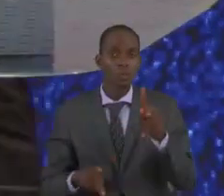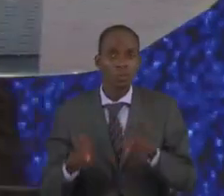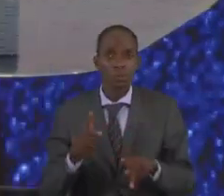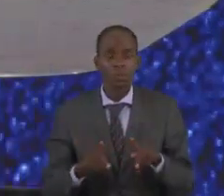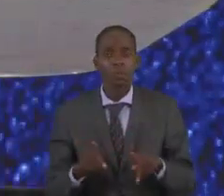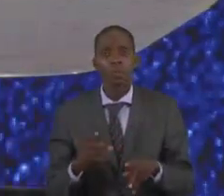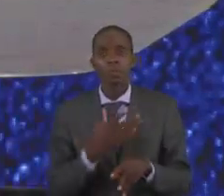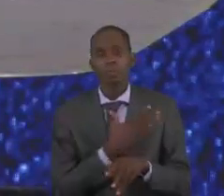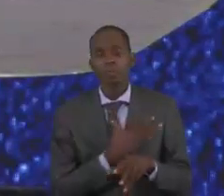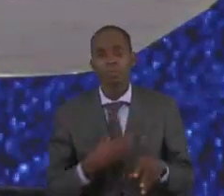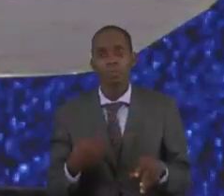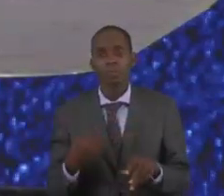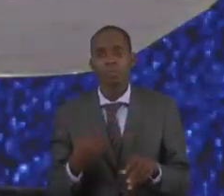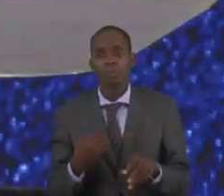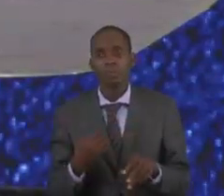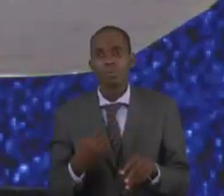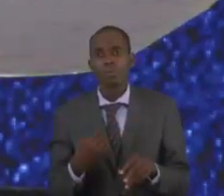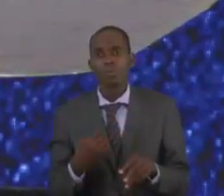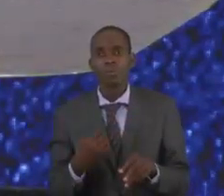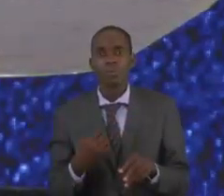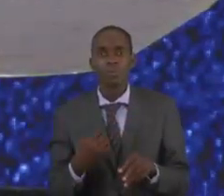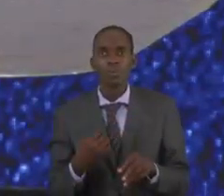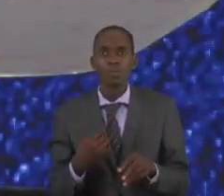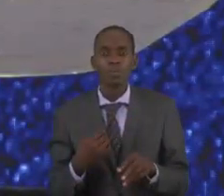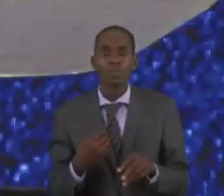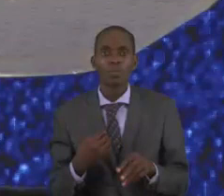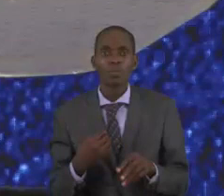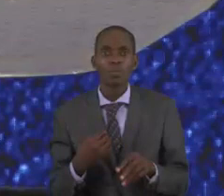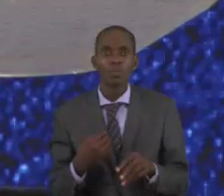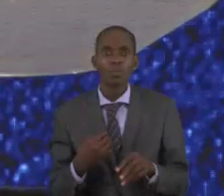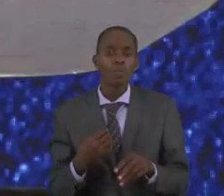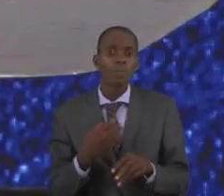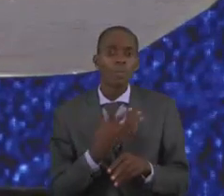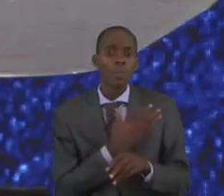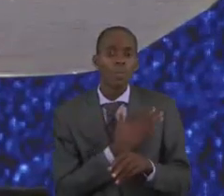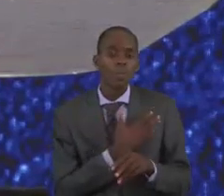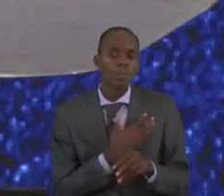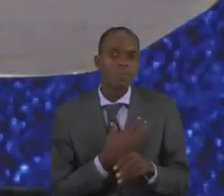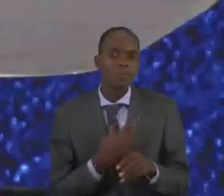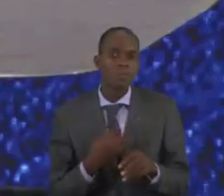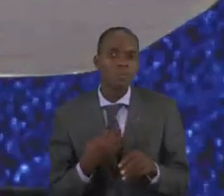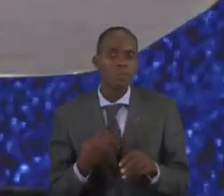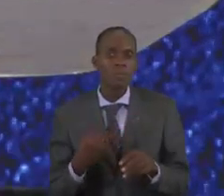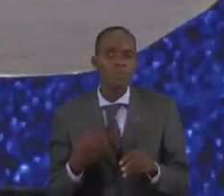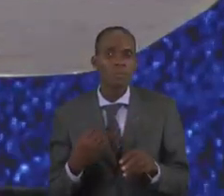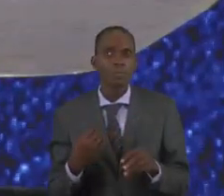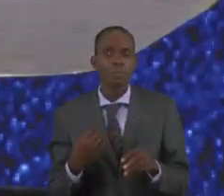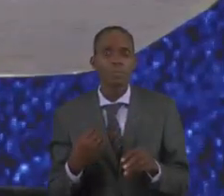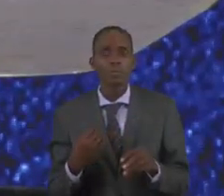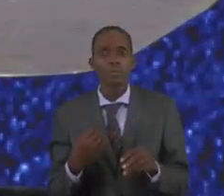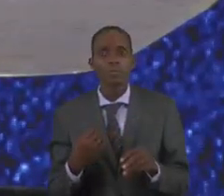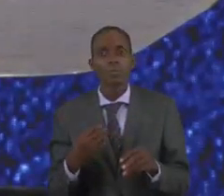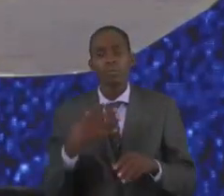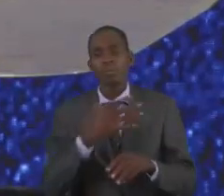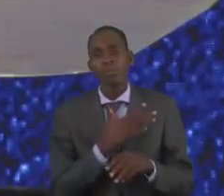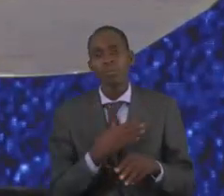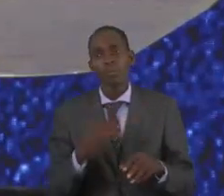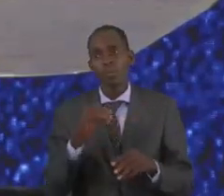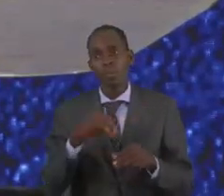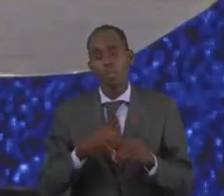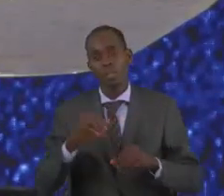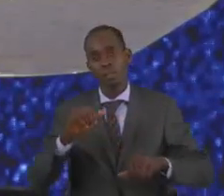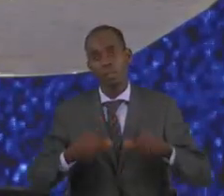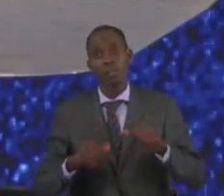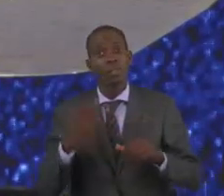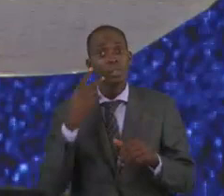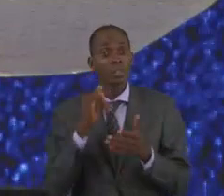I obtained mercy because I did it ignorantly in unbelief.